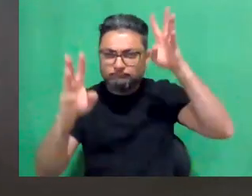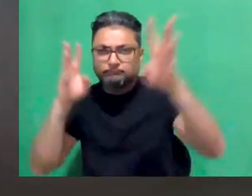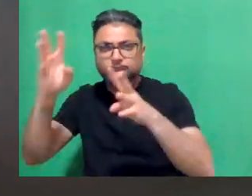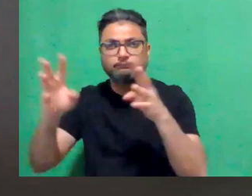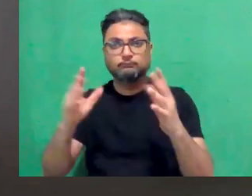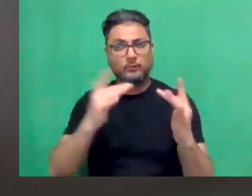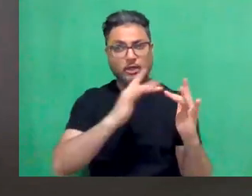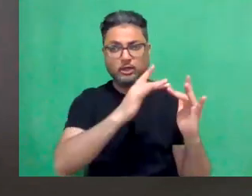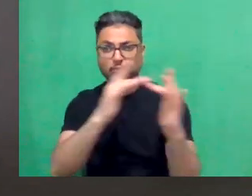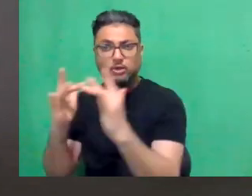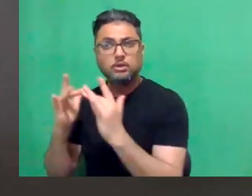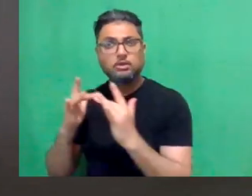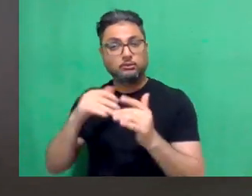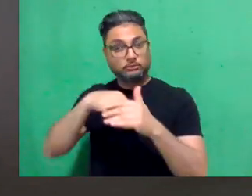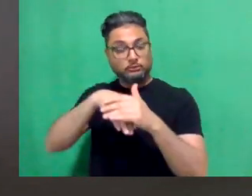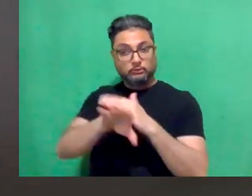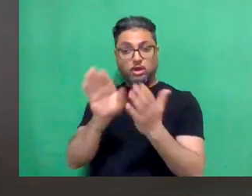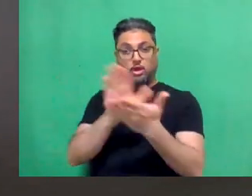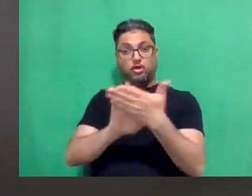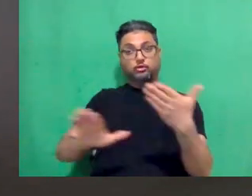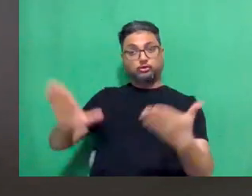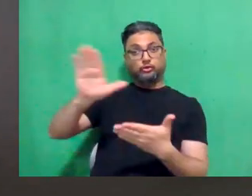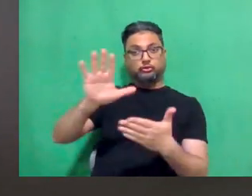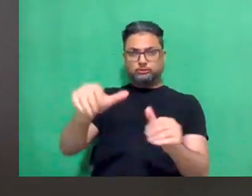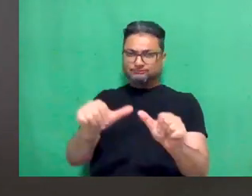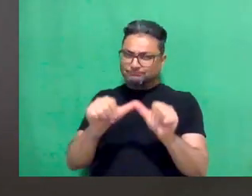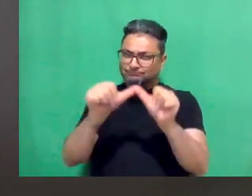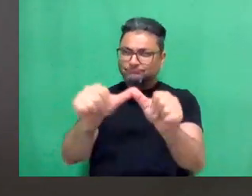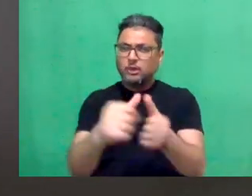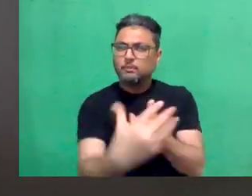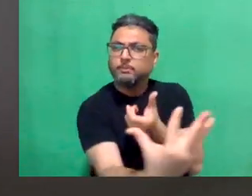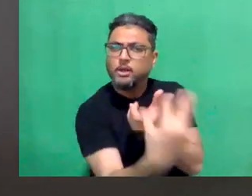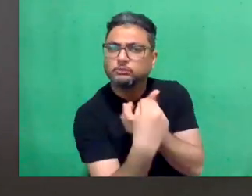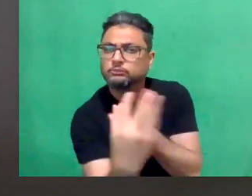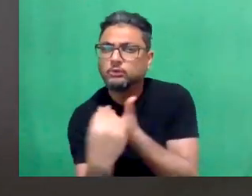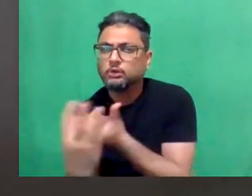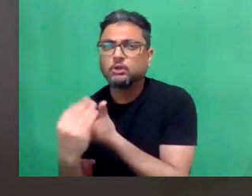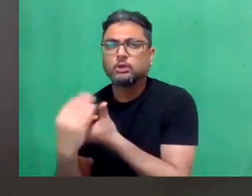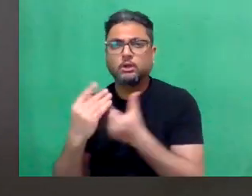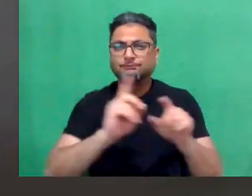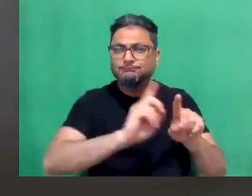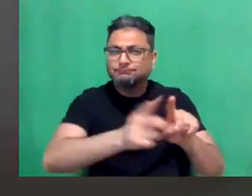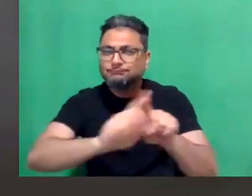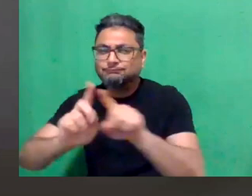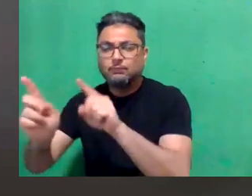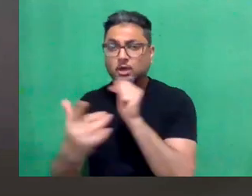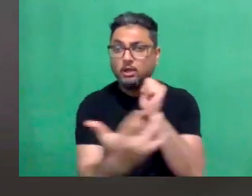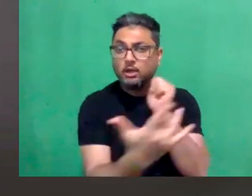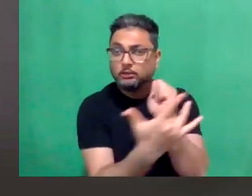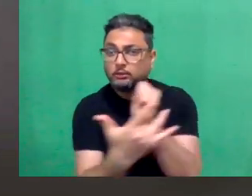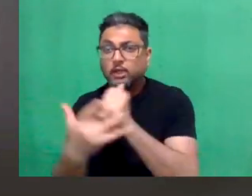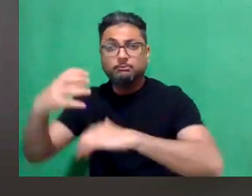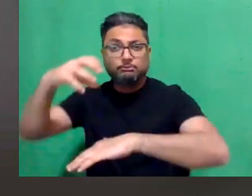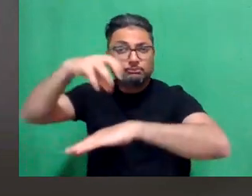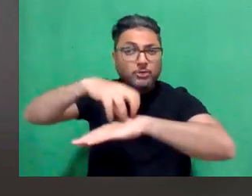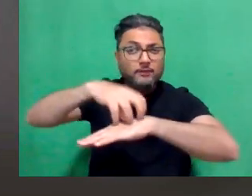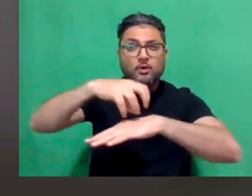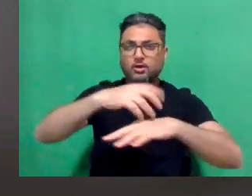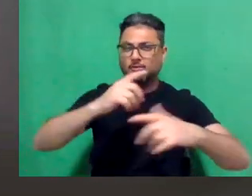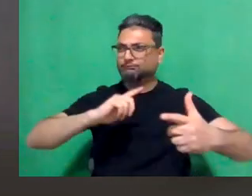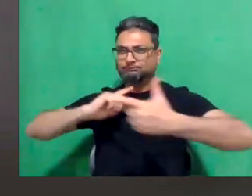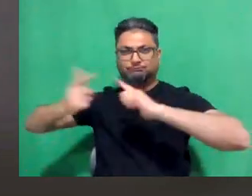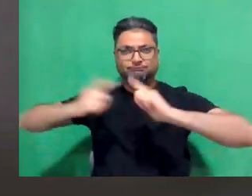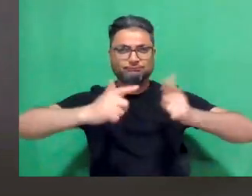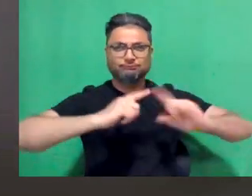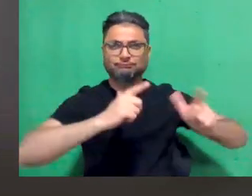person. We continue to incorporate new tools and platforms that allow you to interact meaningfully with your instructors and classmates.